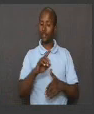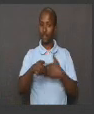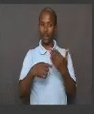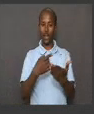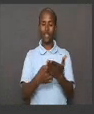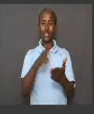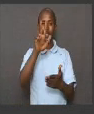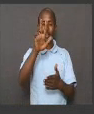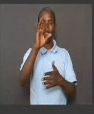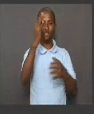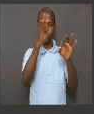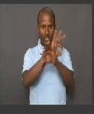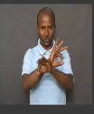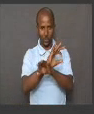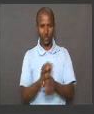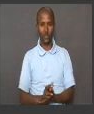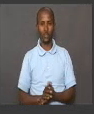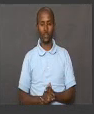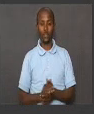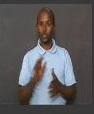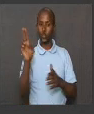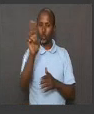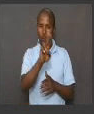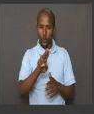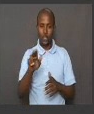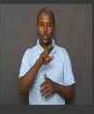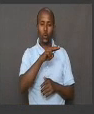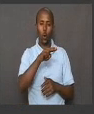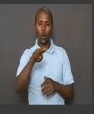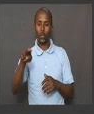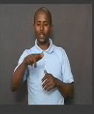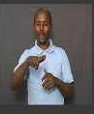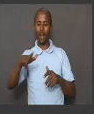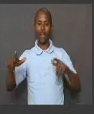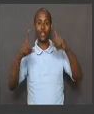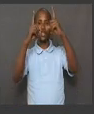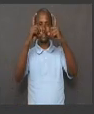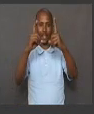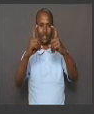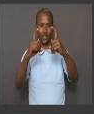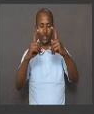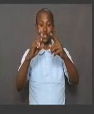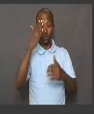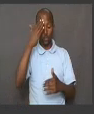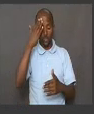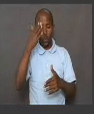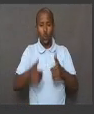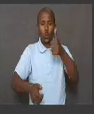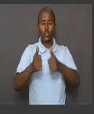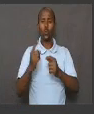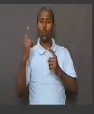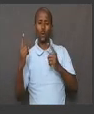are 3 functions. Use the horizontal line test to determine which